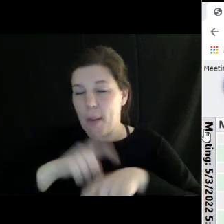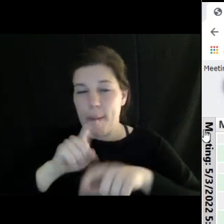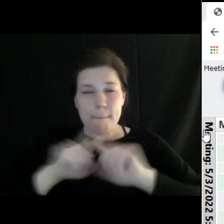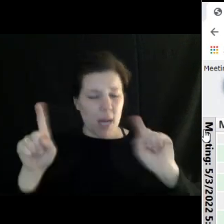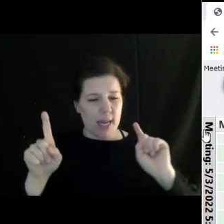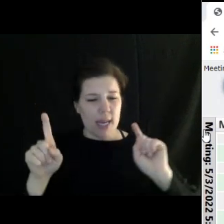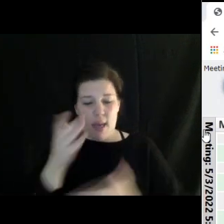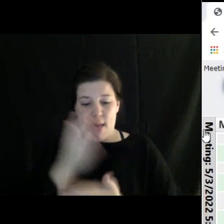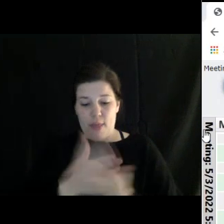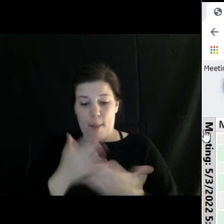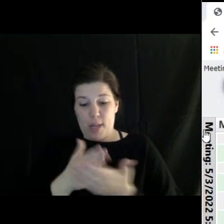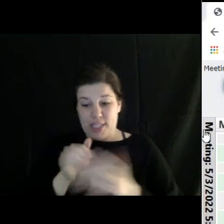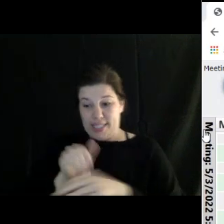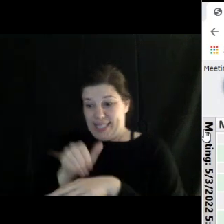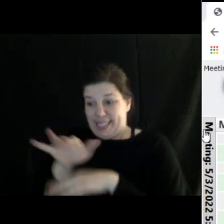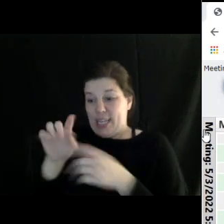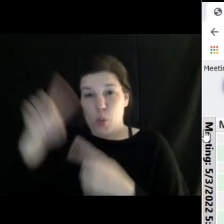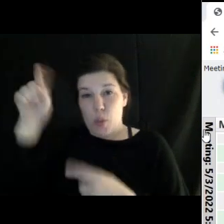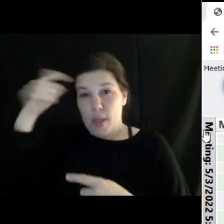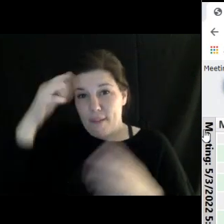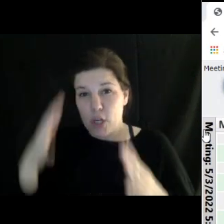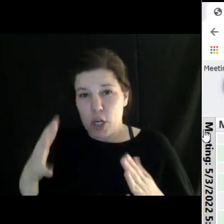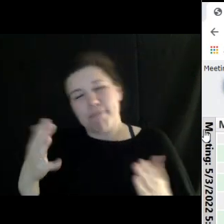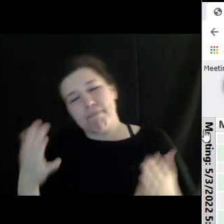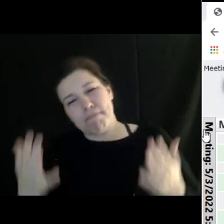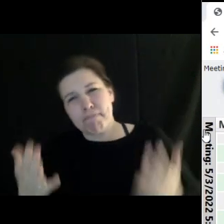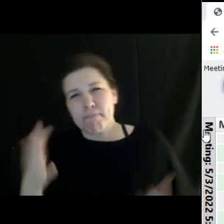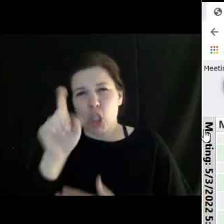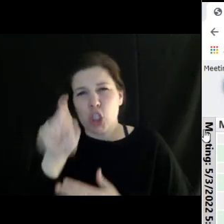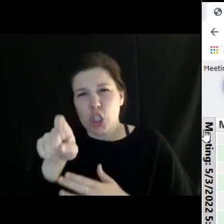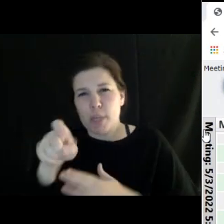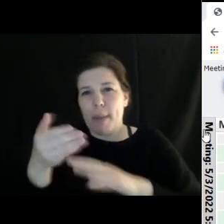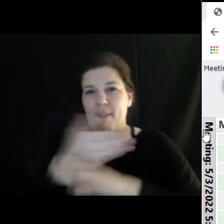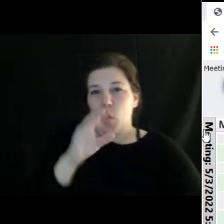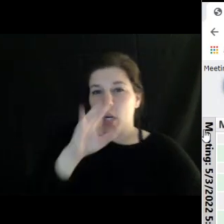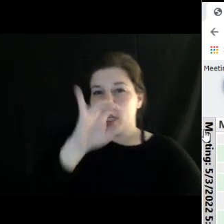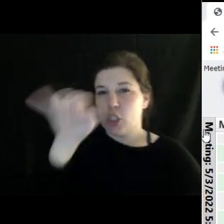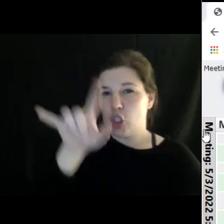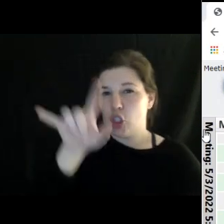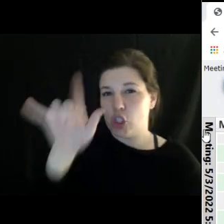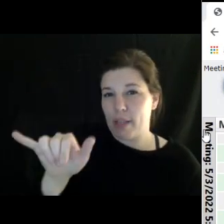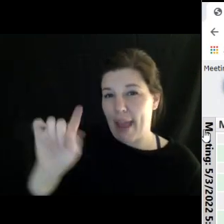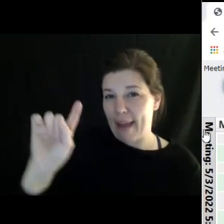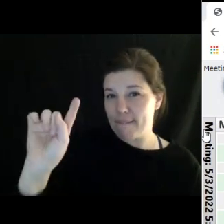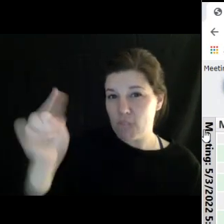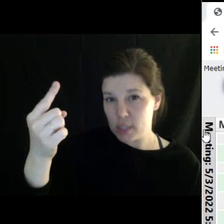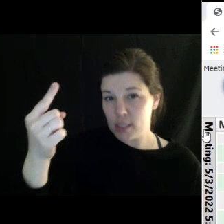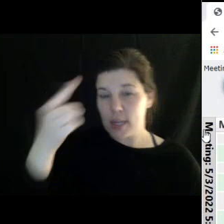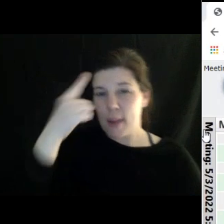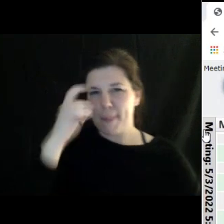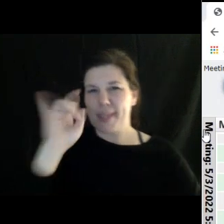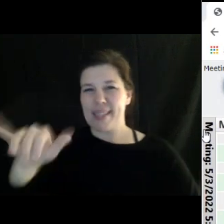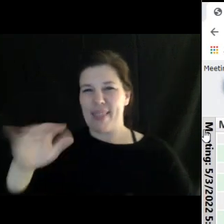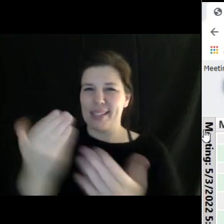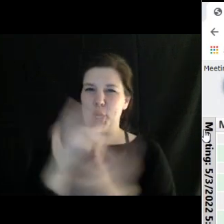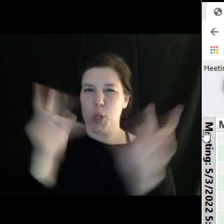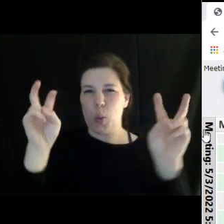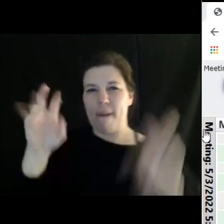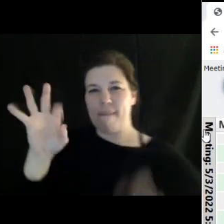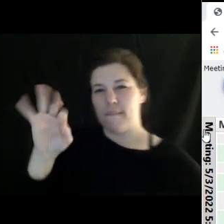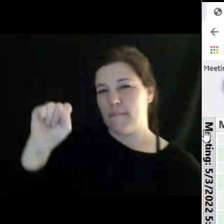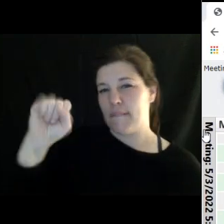governor. Theoretically, it has to be done by July 1, which is when the next fiscal year starts. Most people that I'm talking with have been telling we think the